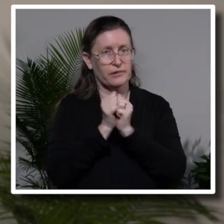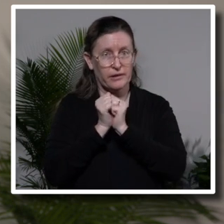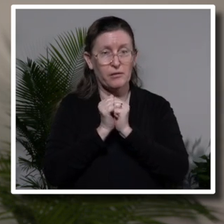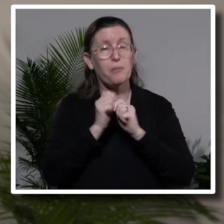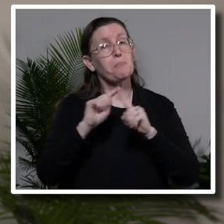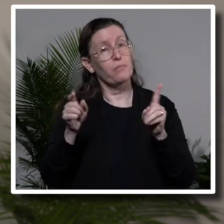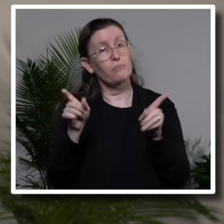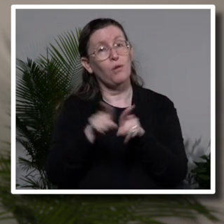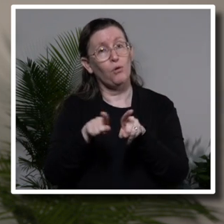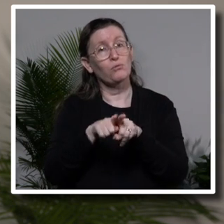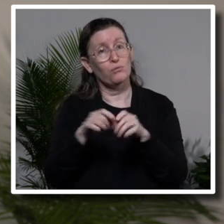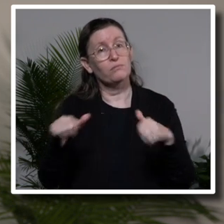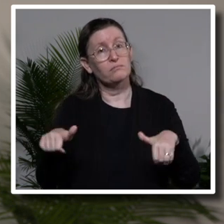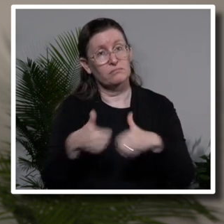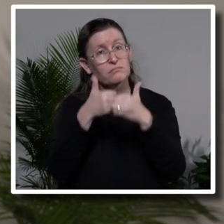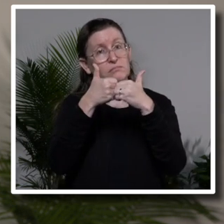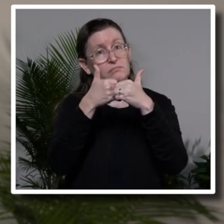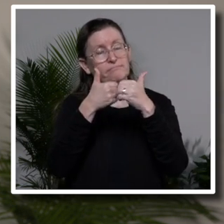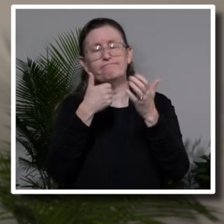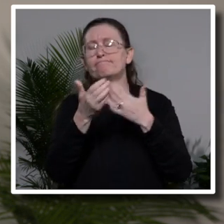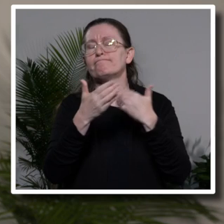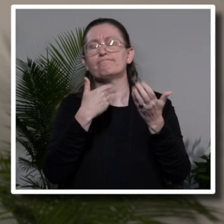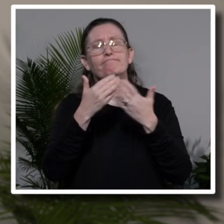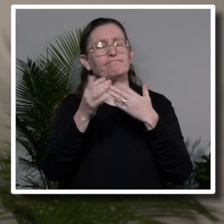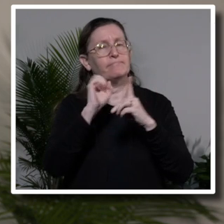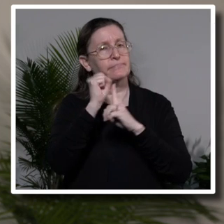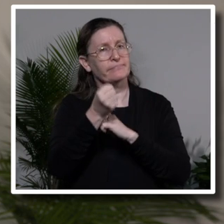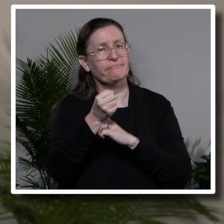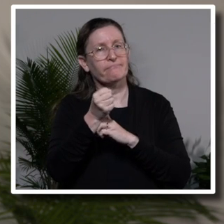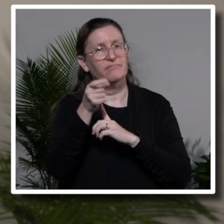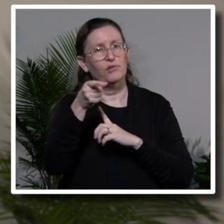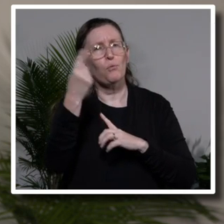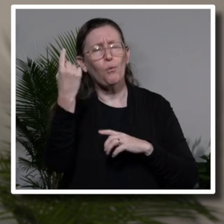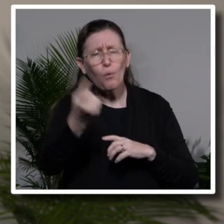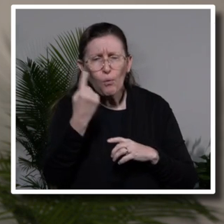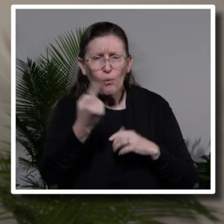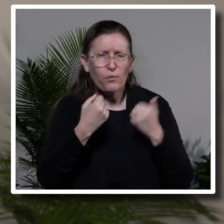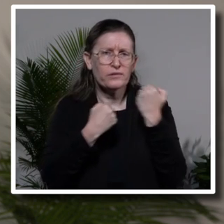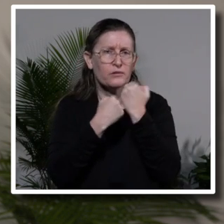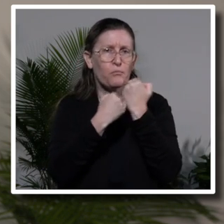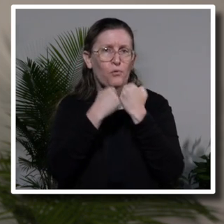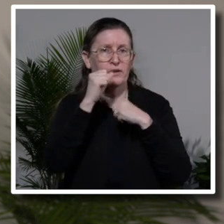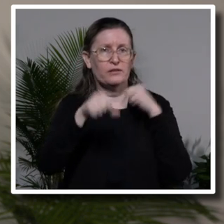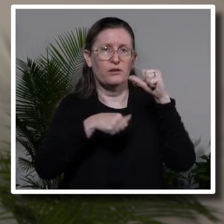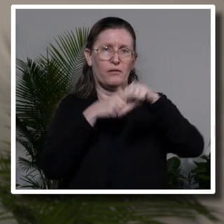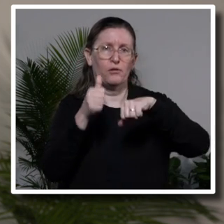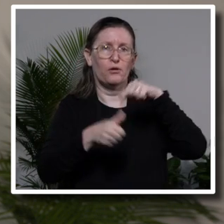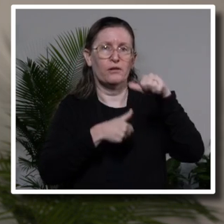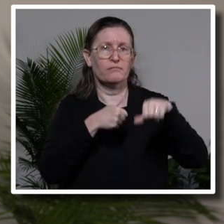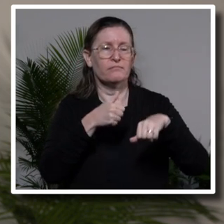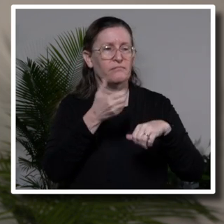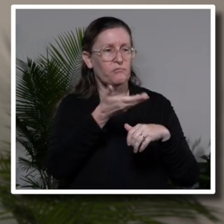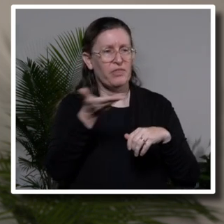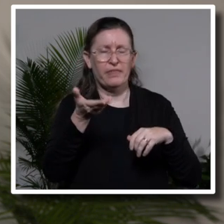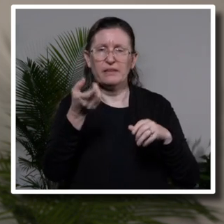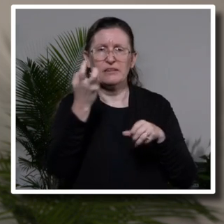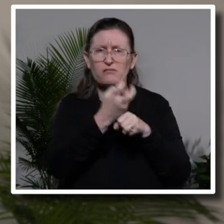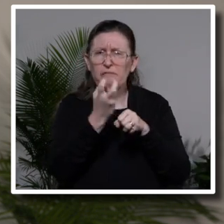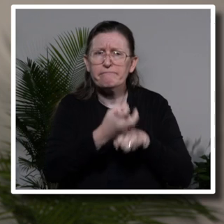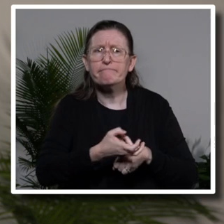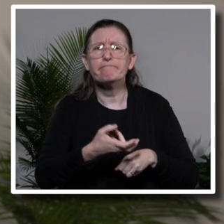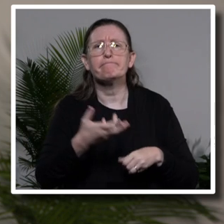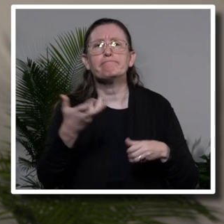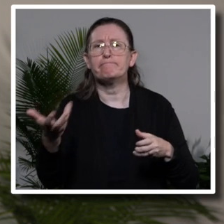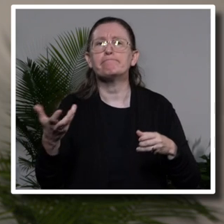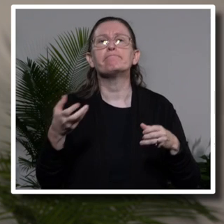pretty tremendous challenges. But no matter the situation, you were always there to support each other when the times were tough.